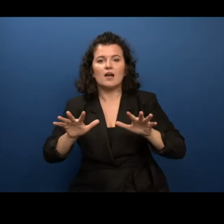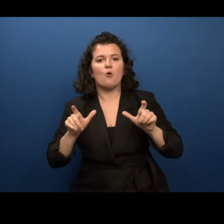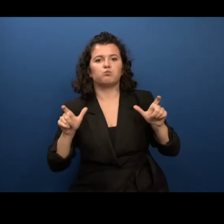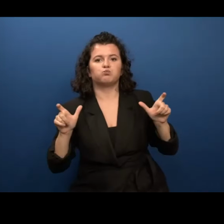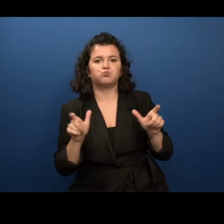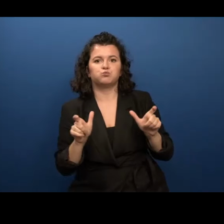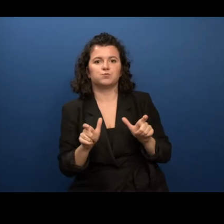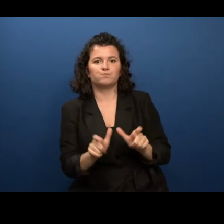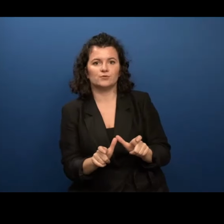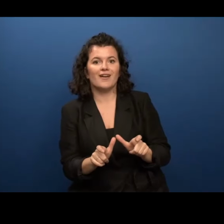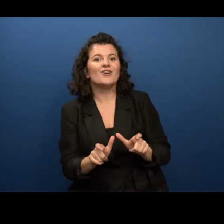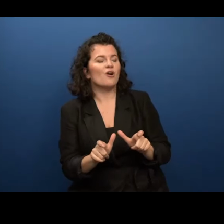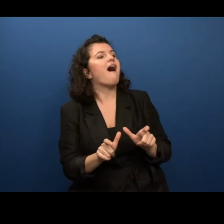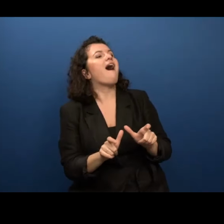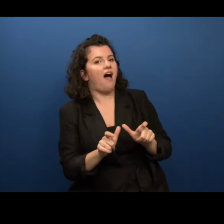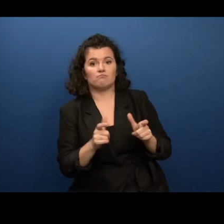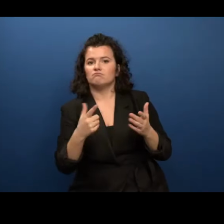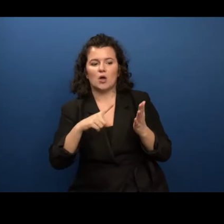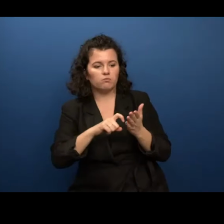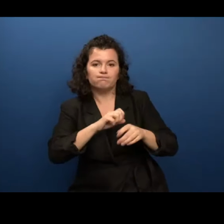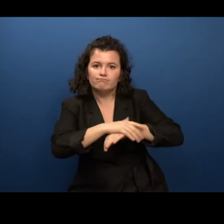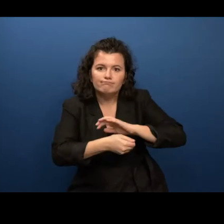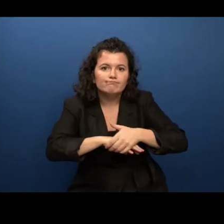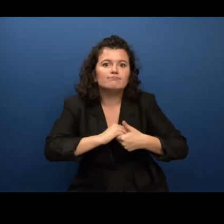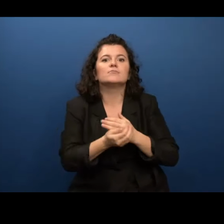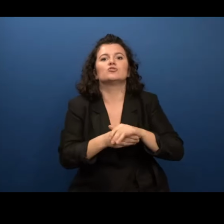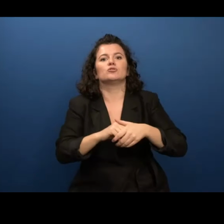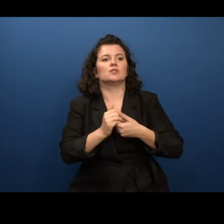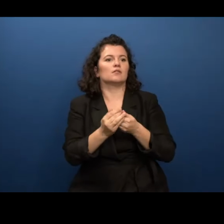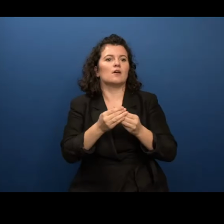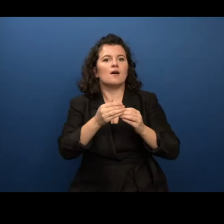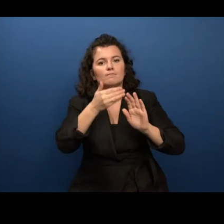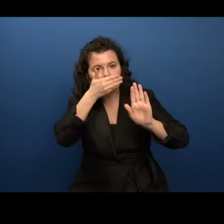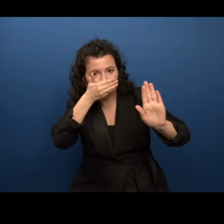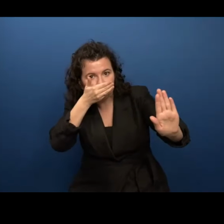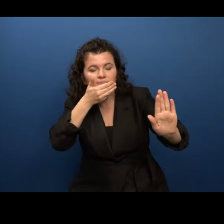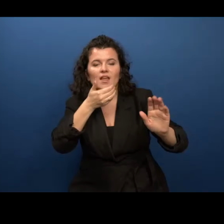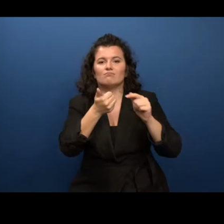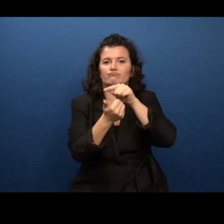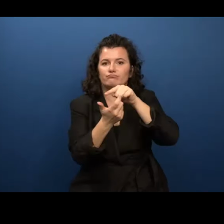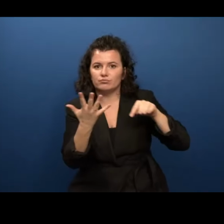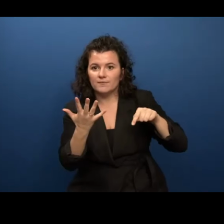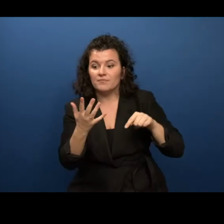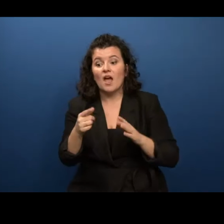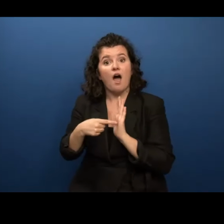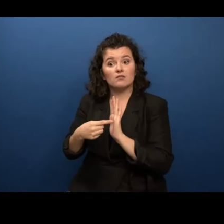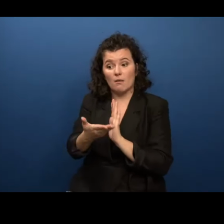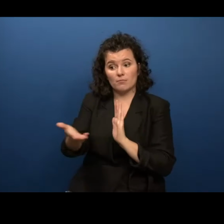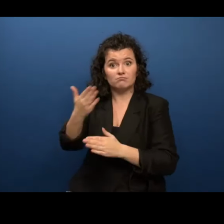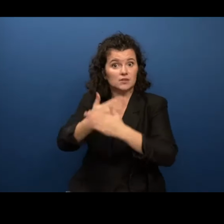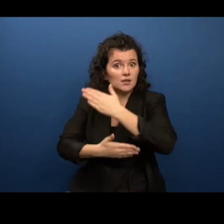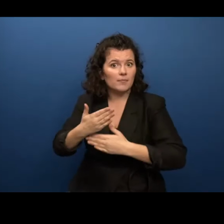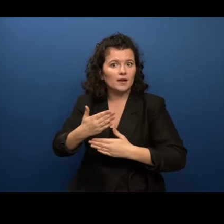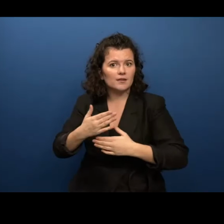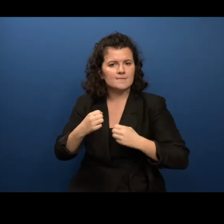are most vulnerable groups in terms of because their immune is a little bit down, and